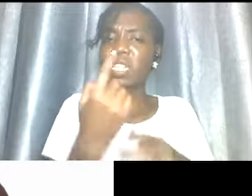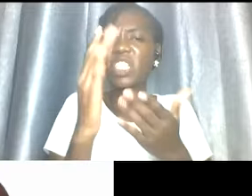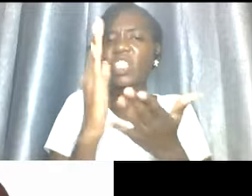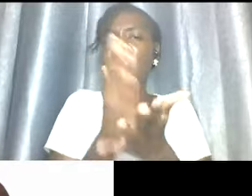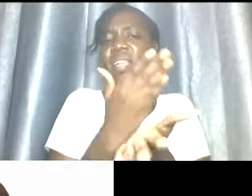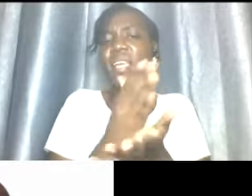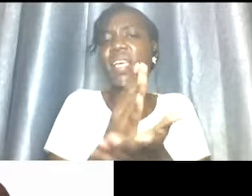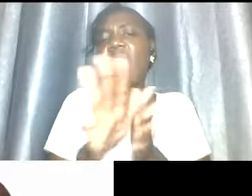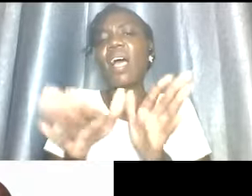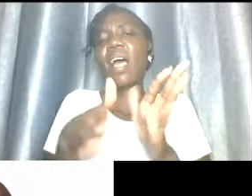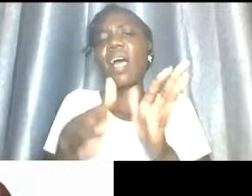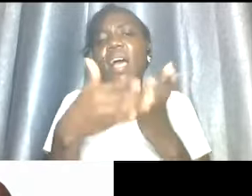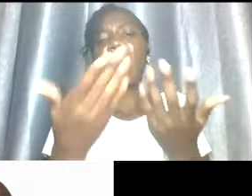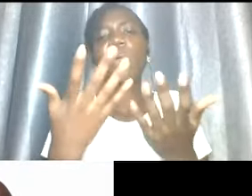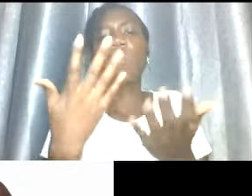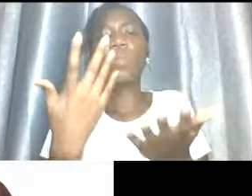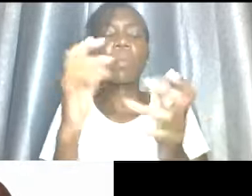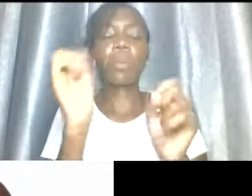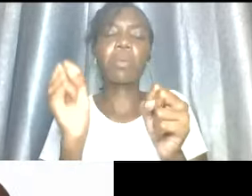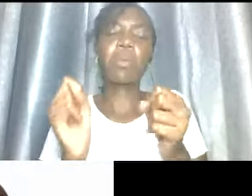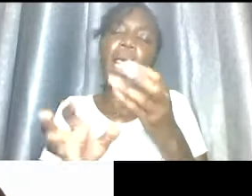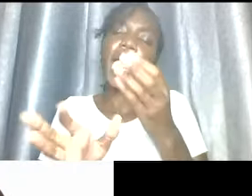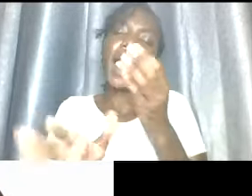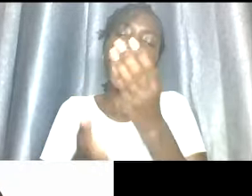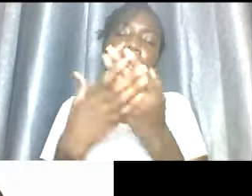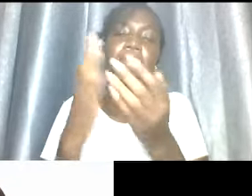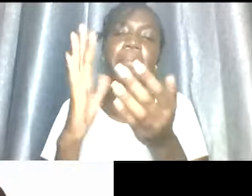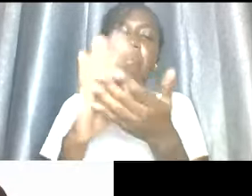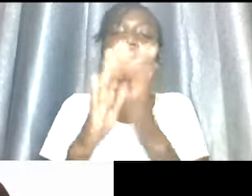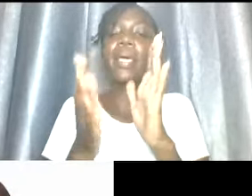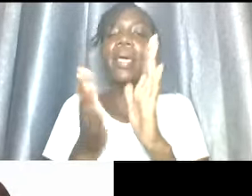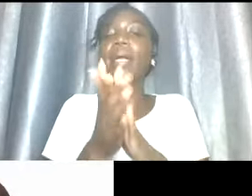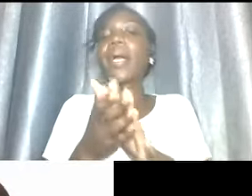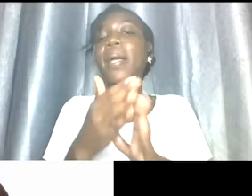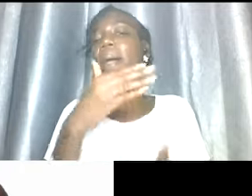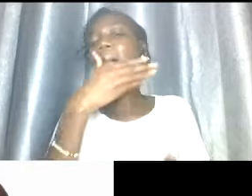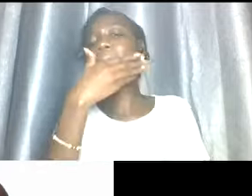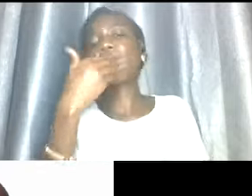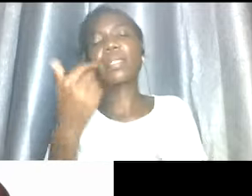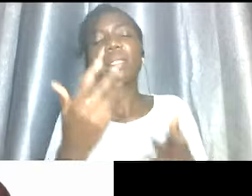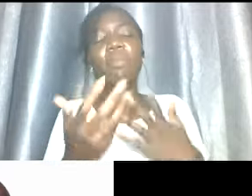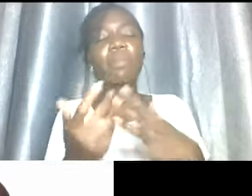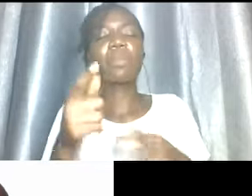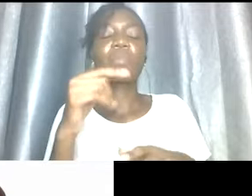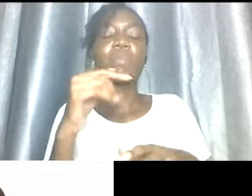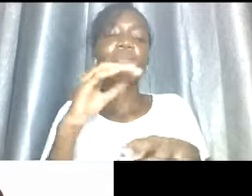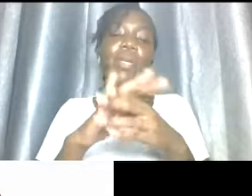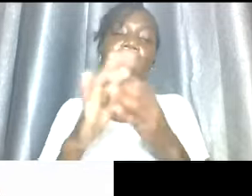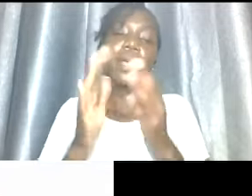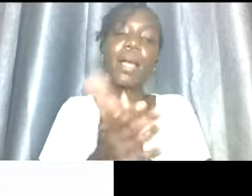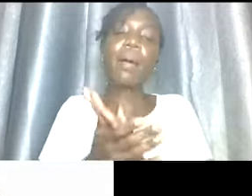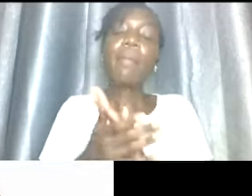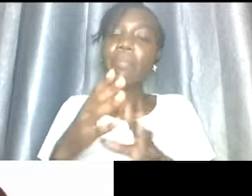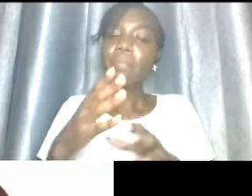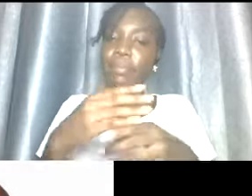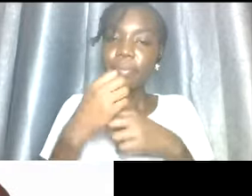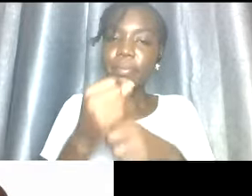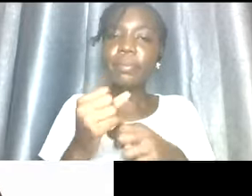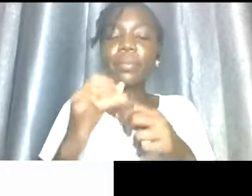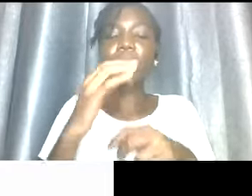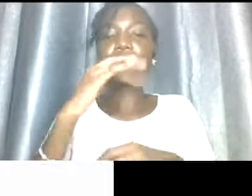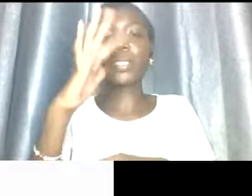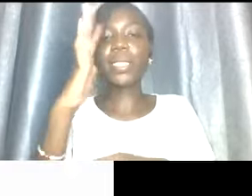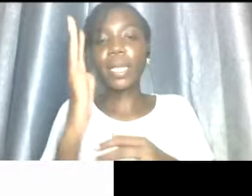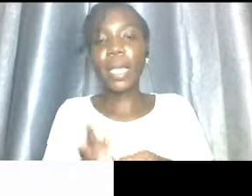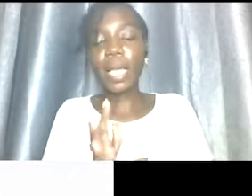how Toastmasters can help them become a more confident speaker. And you can tell that I'm working on my confidence as a